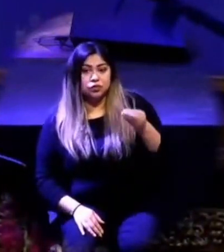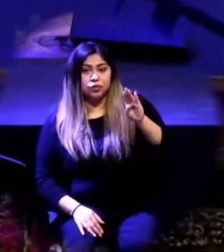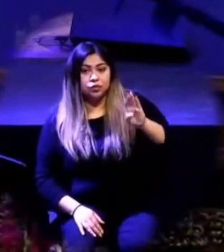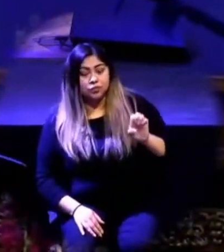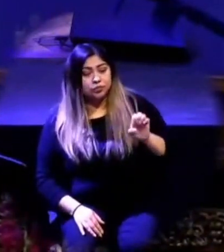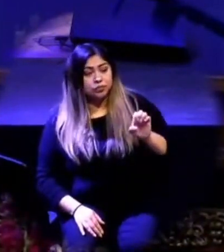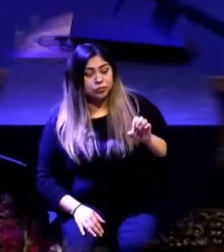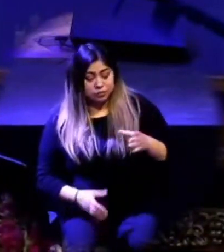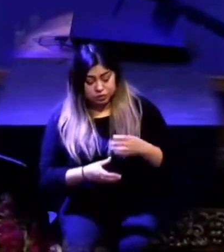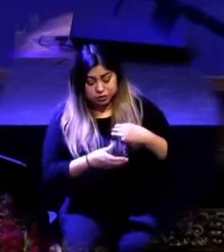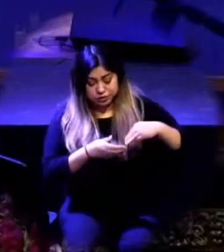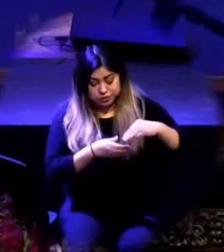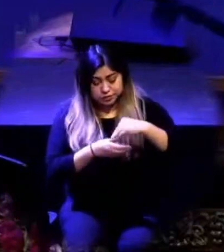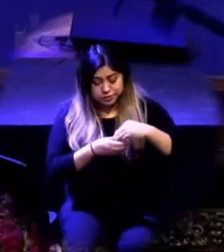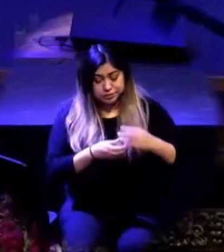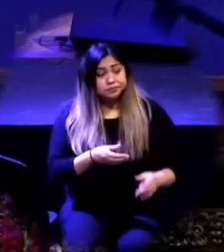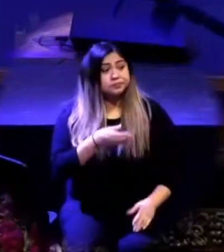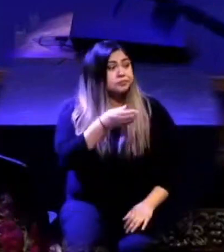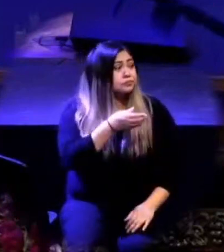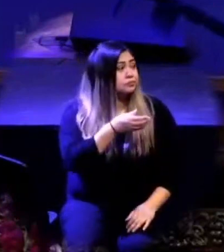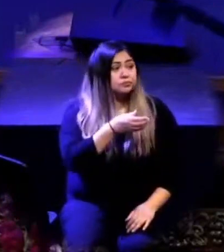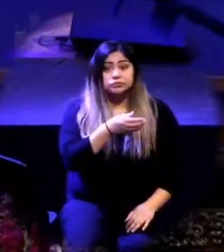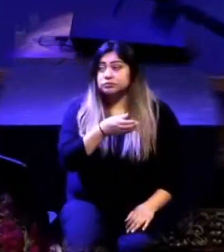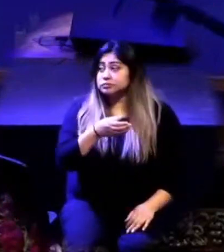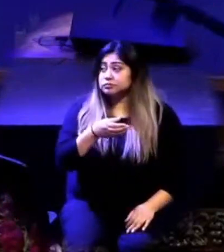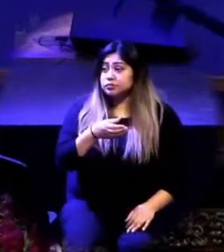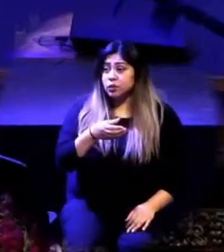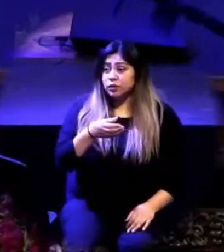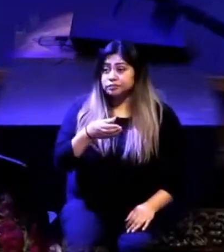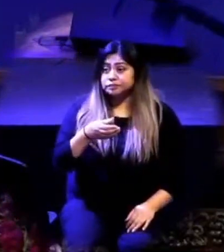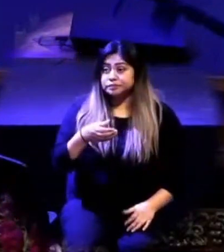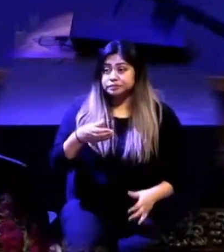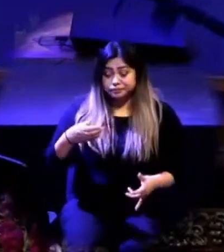"Well, here's to me."